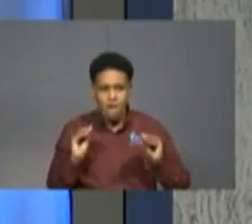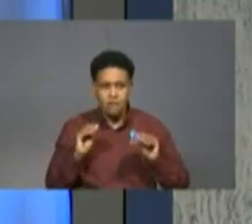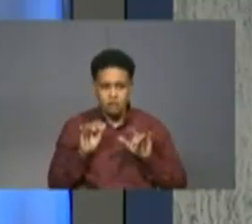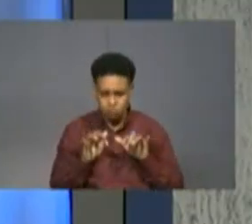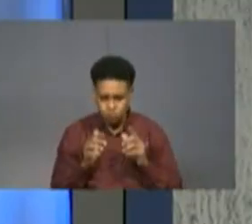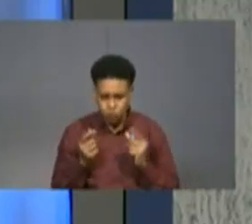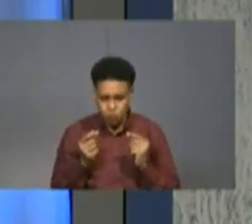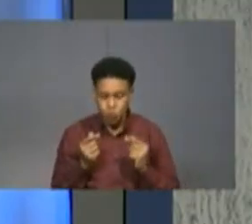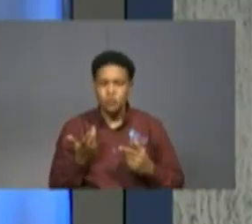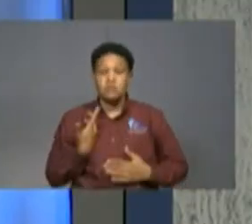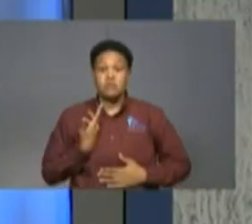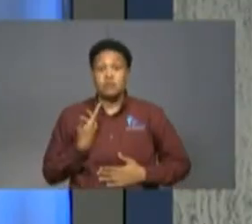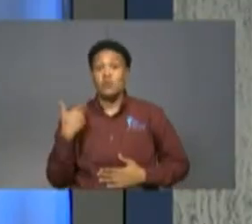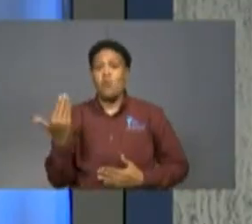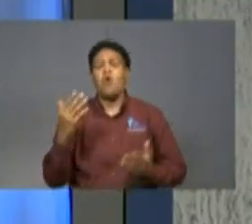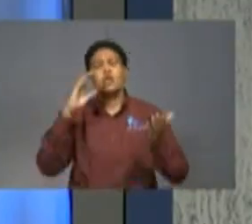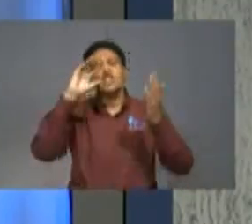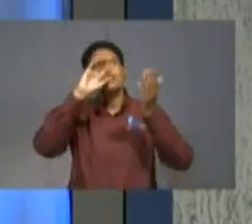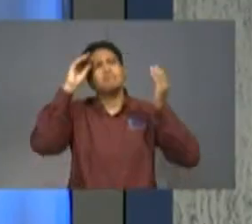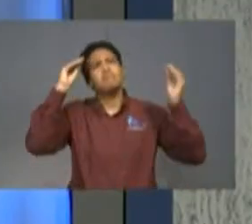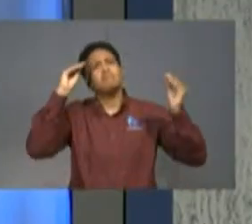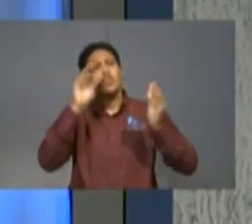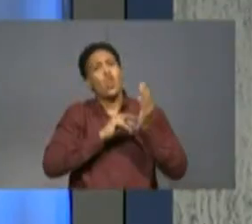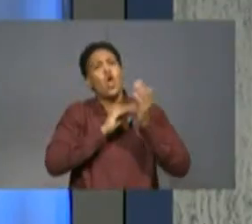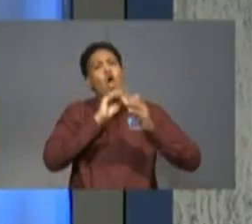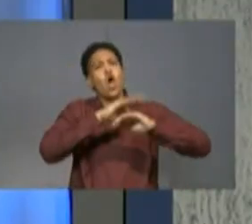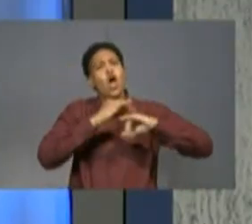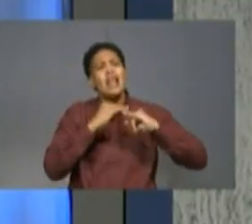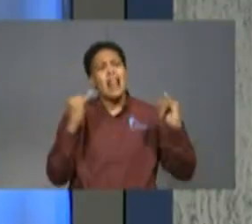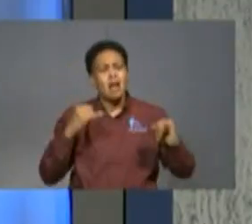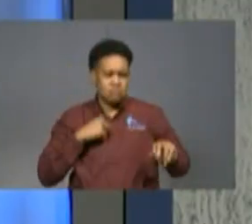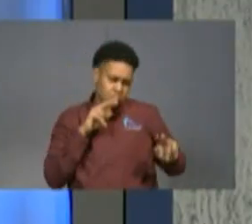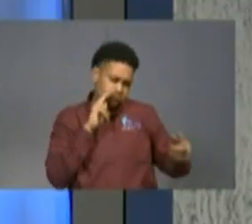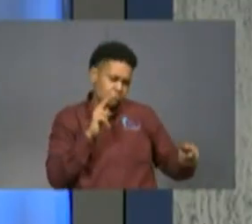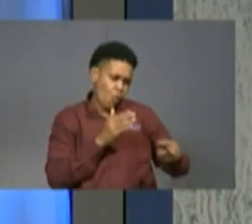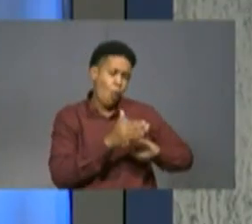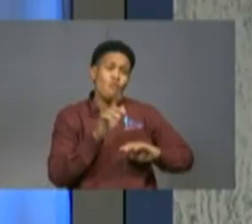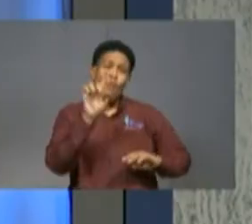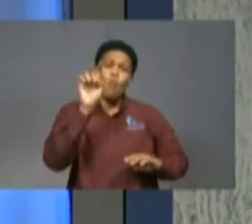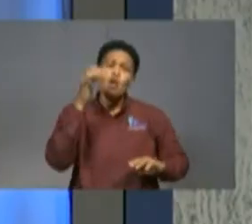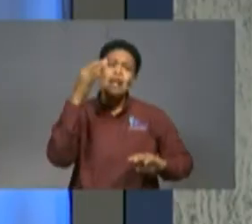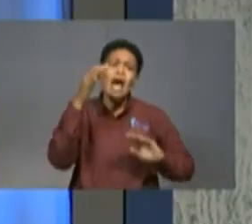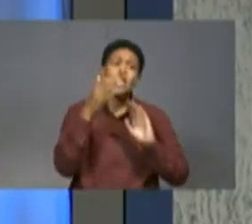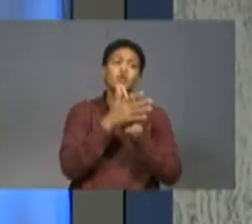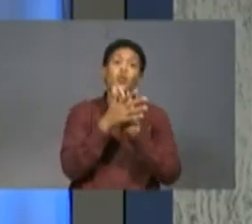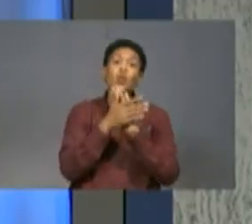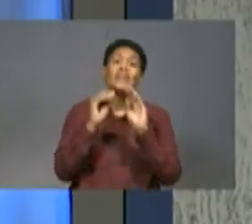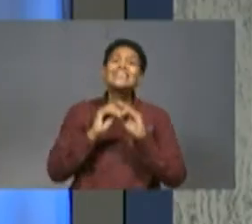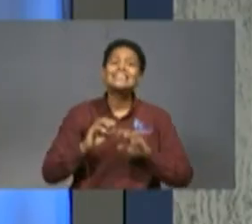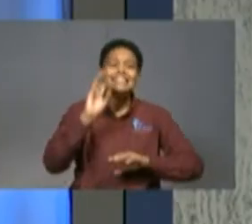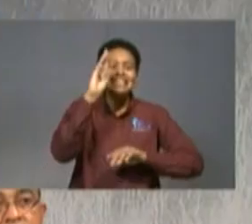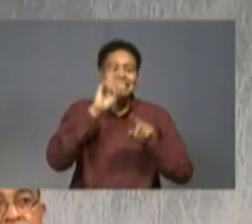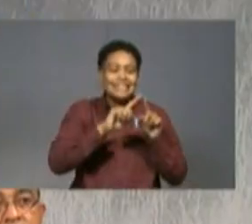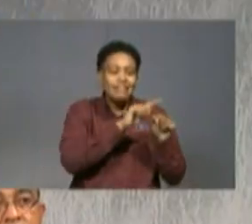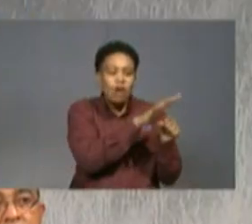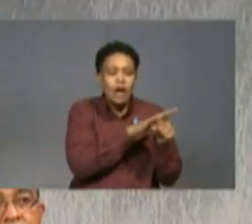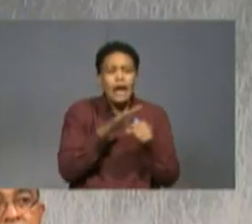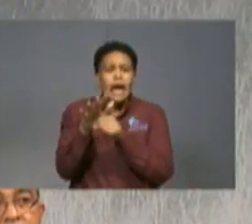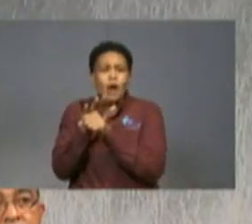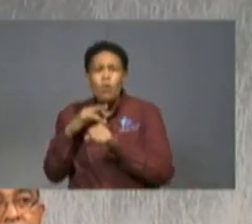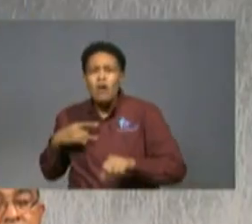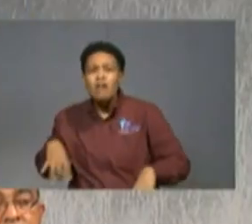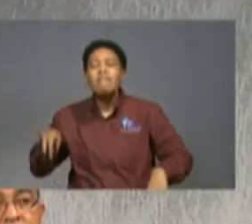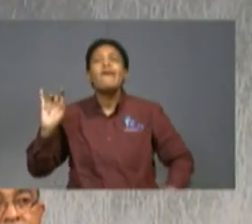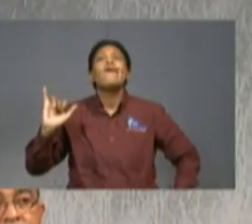the teaching and learning online. When we did a survey over 119 schools across 6 regions, what we found is